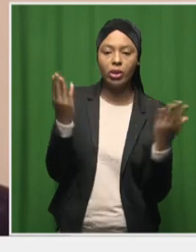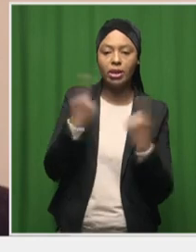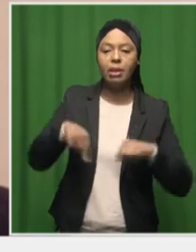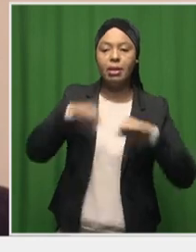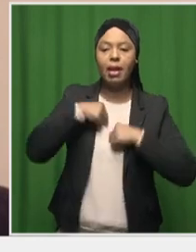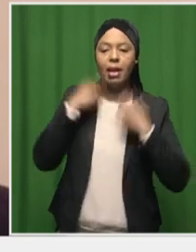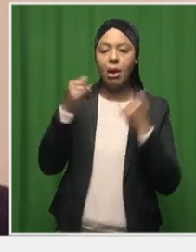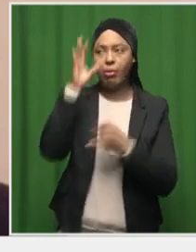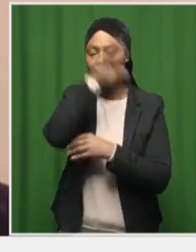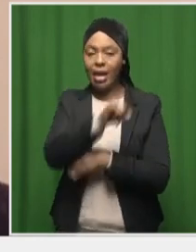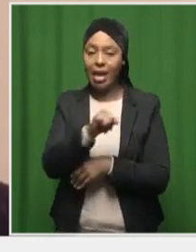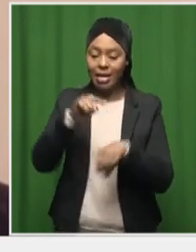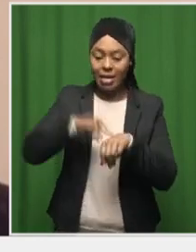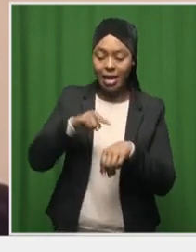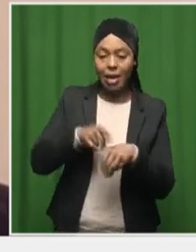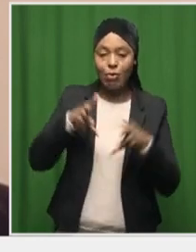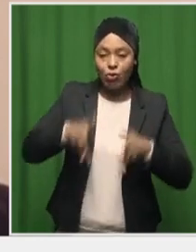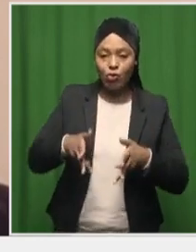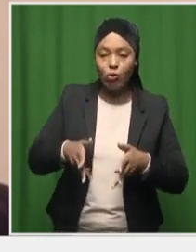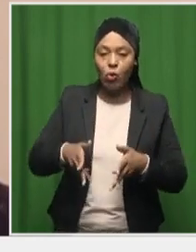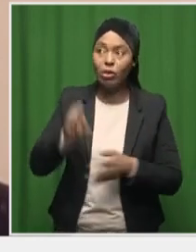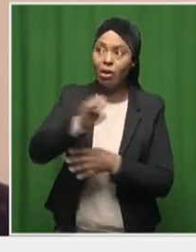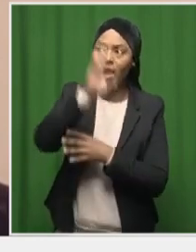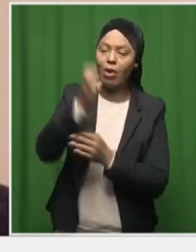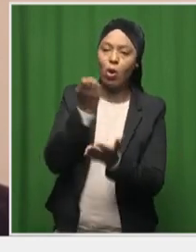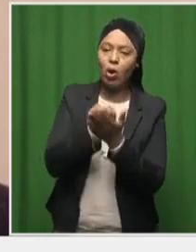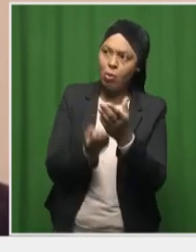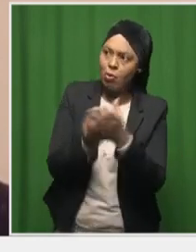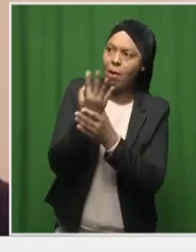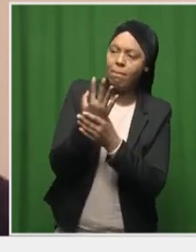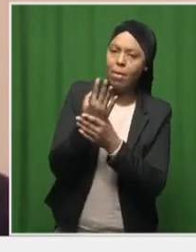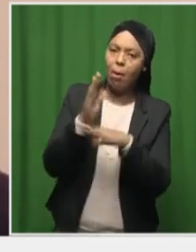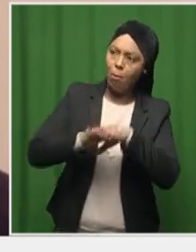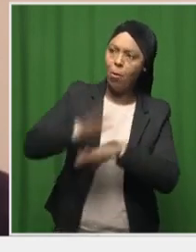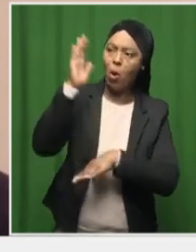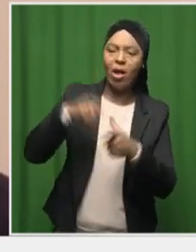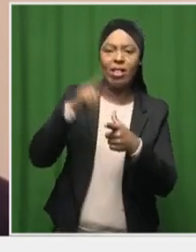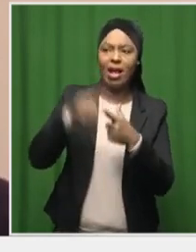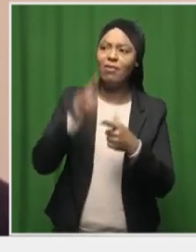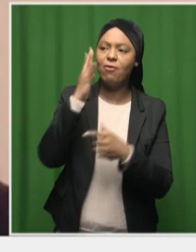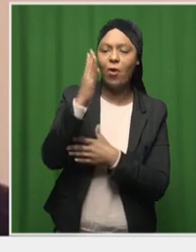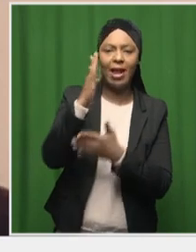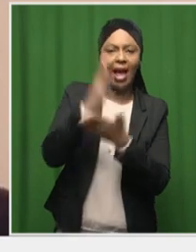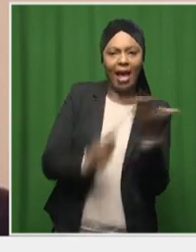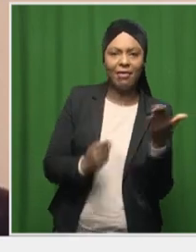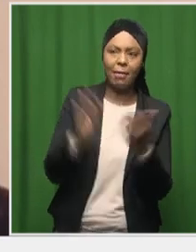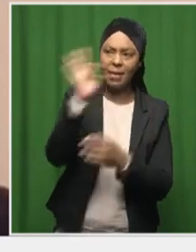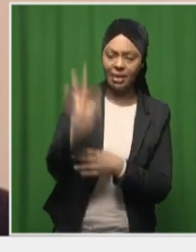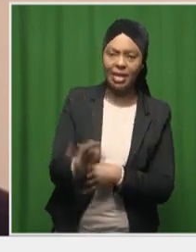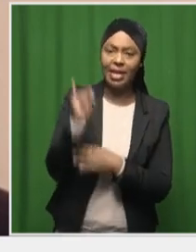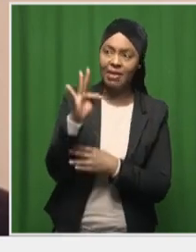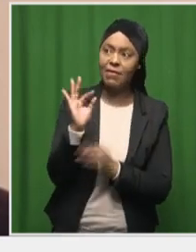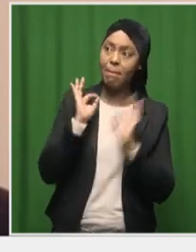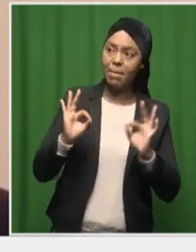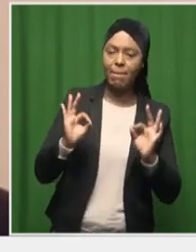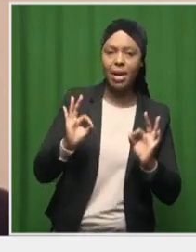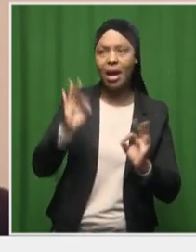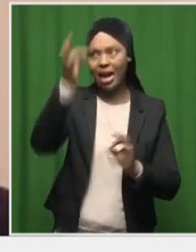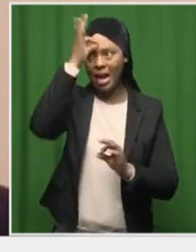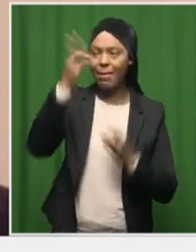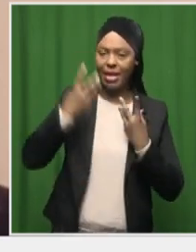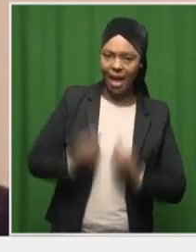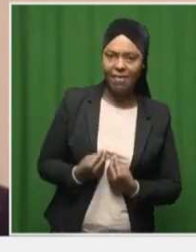current situation, the South African economy should be growing more than 4.5% if we had a competent government who